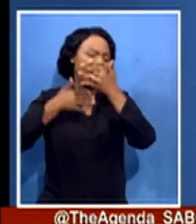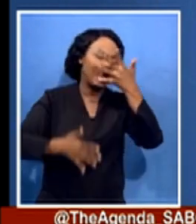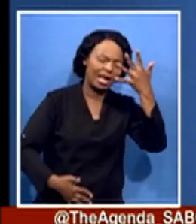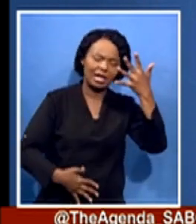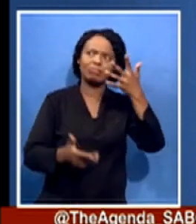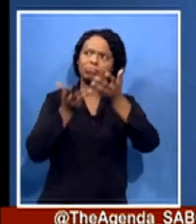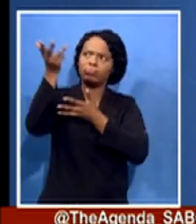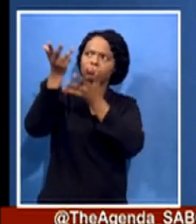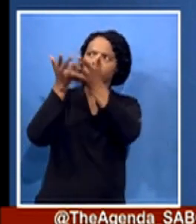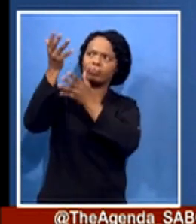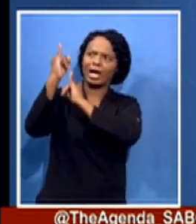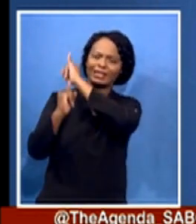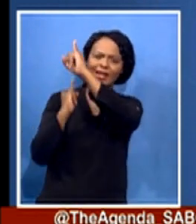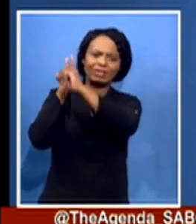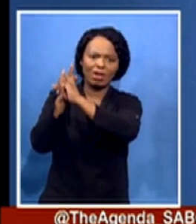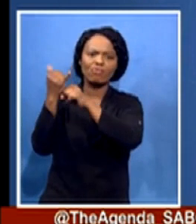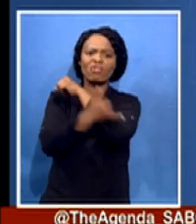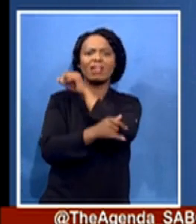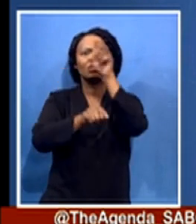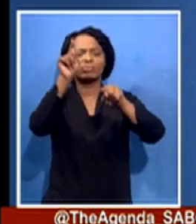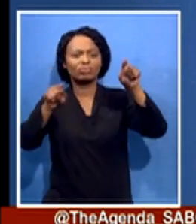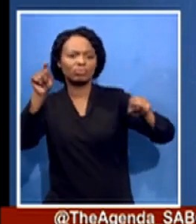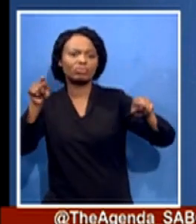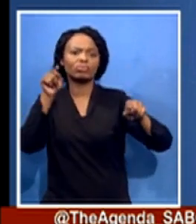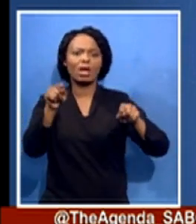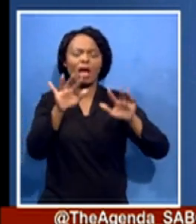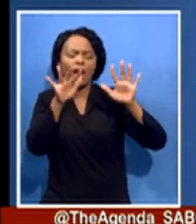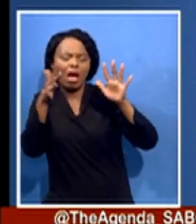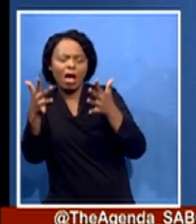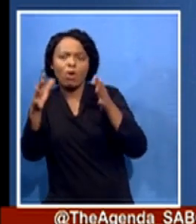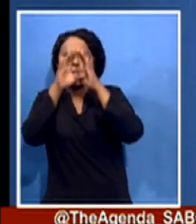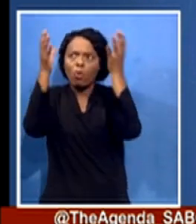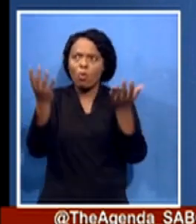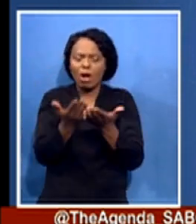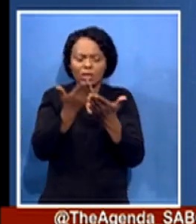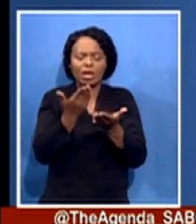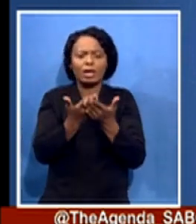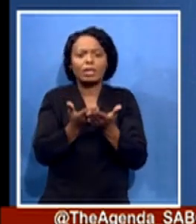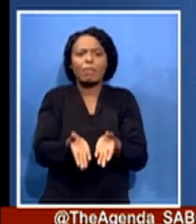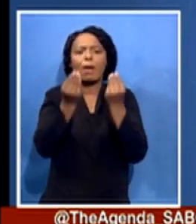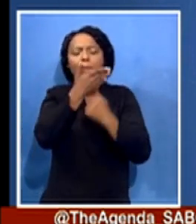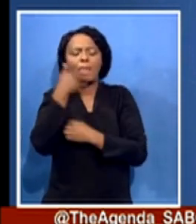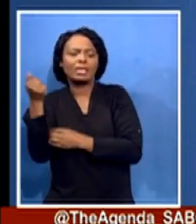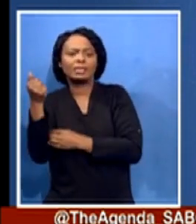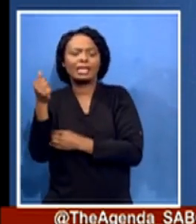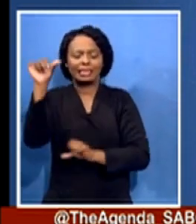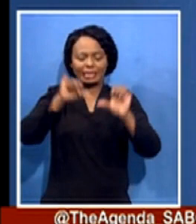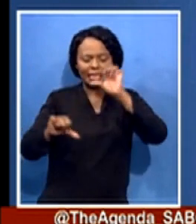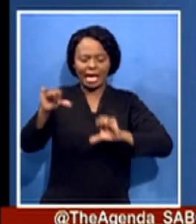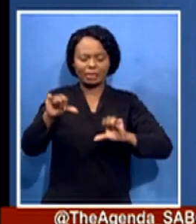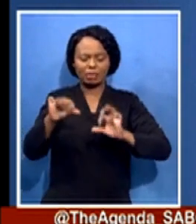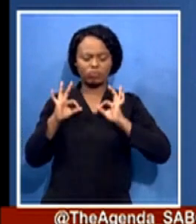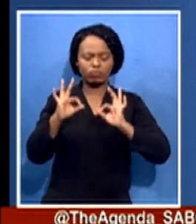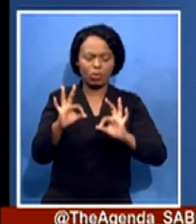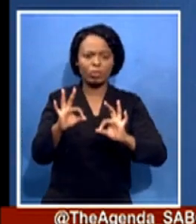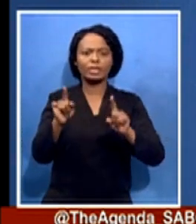working internationally to make sure that the best science is interpreted correctly and the best message got out there. Look, Professor,